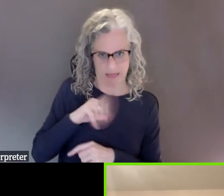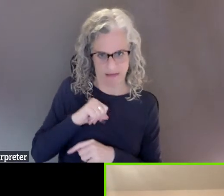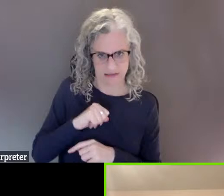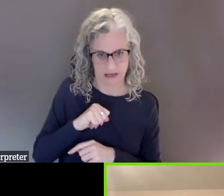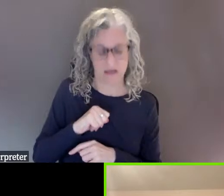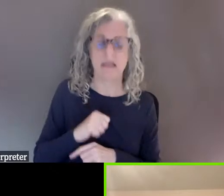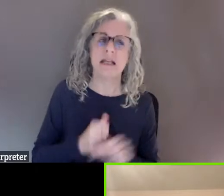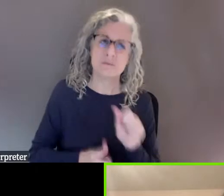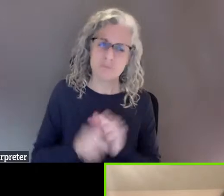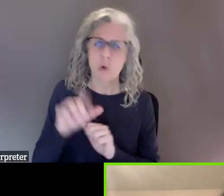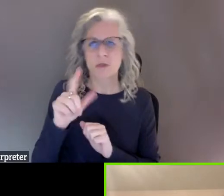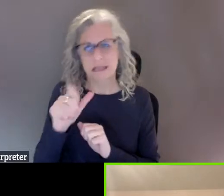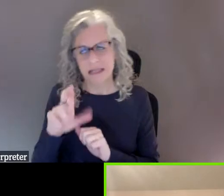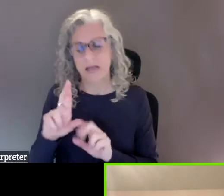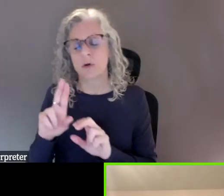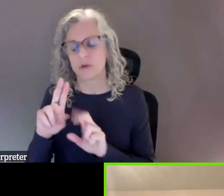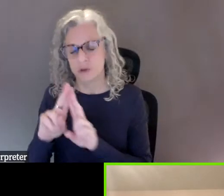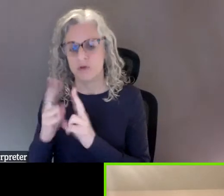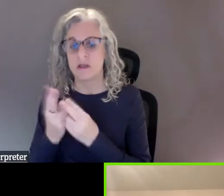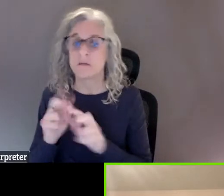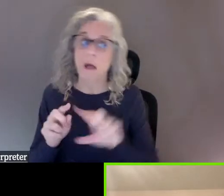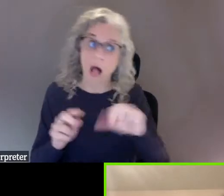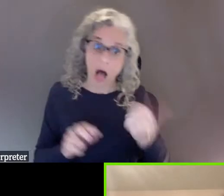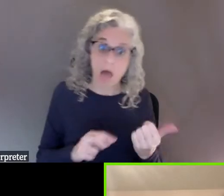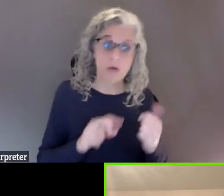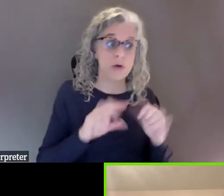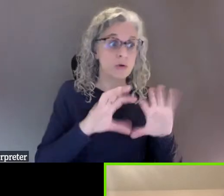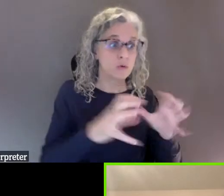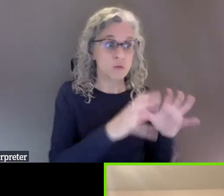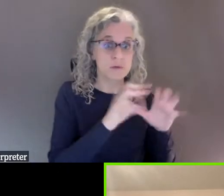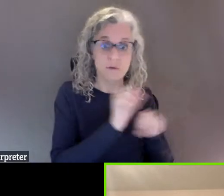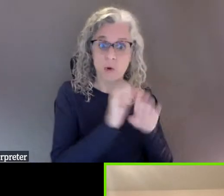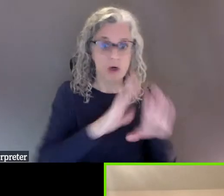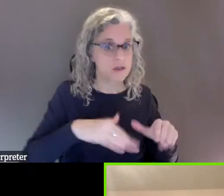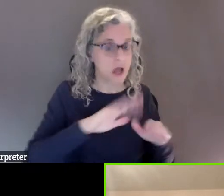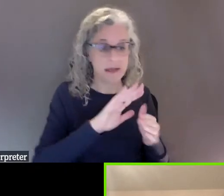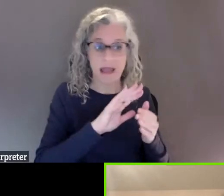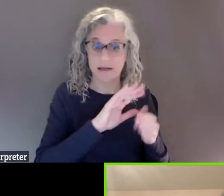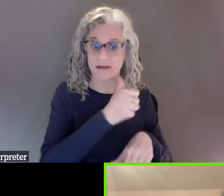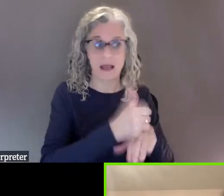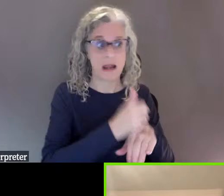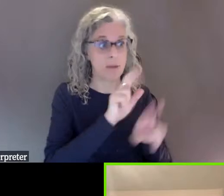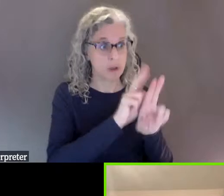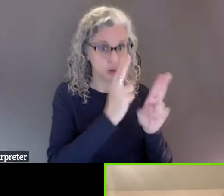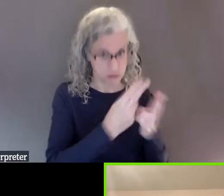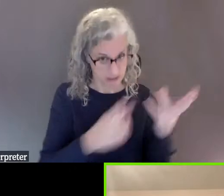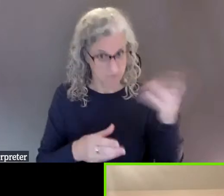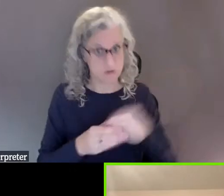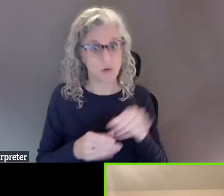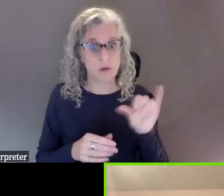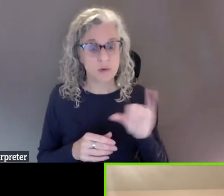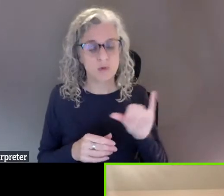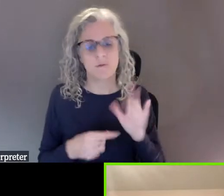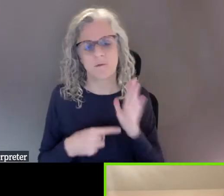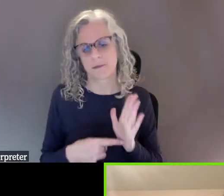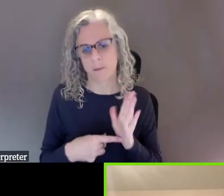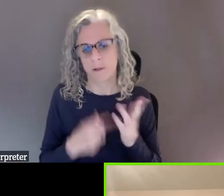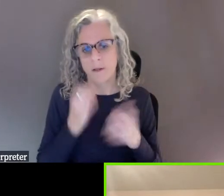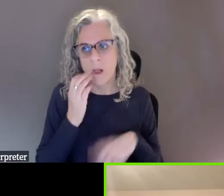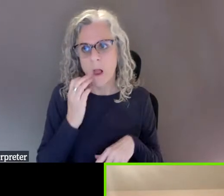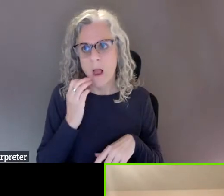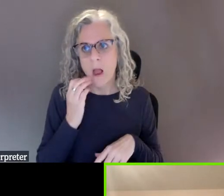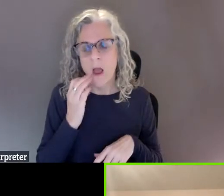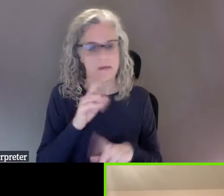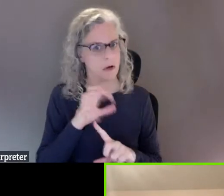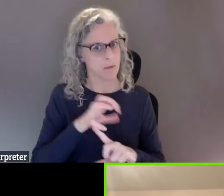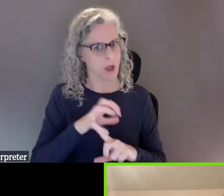other formations of workers that aren't yet unionized who are also in there. We have, I think it's been very